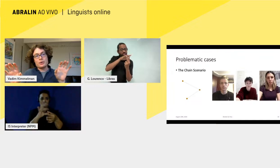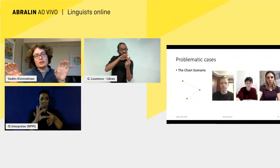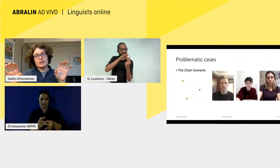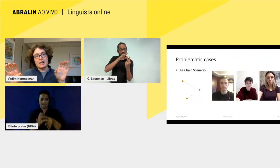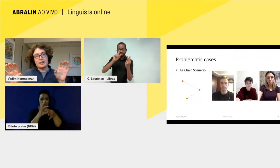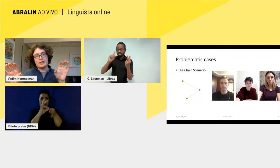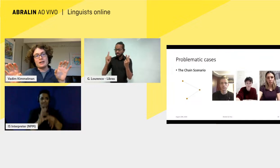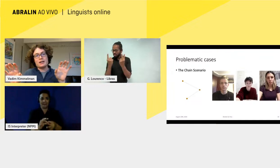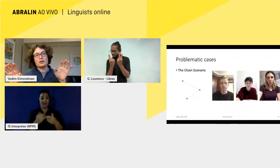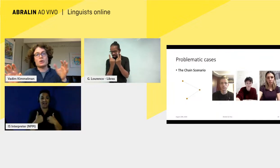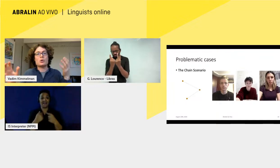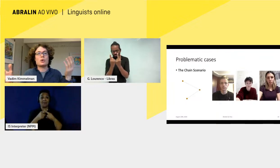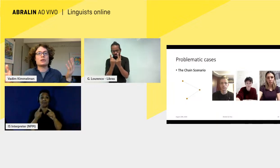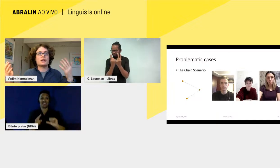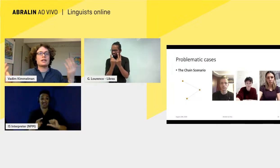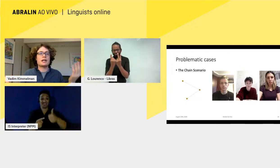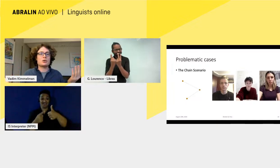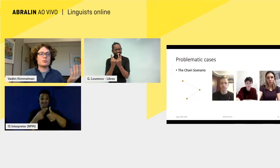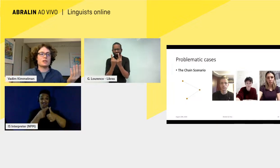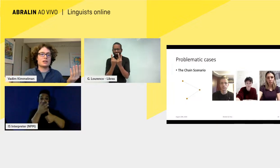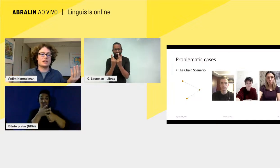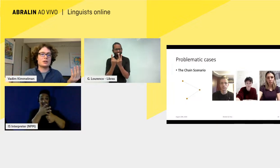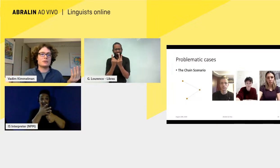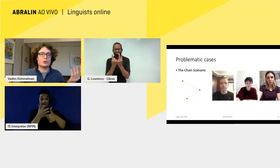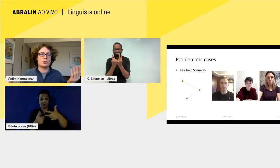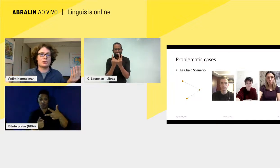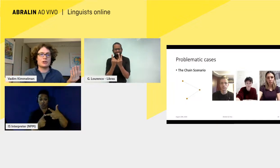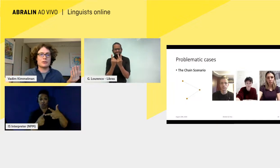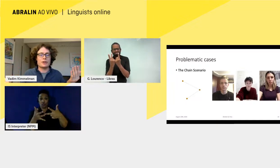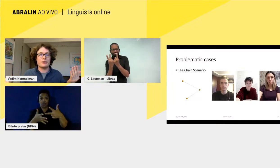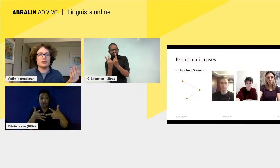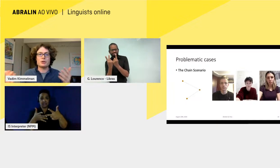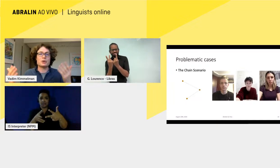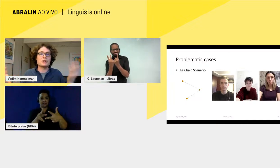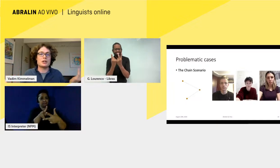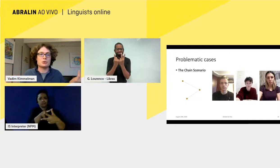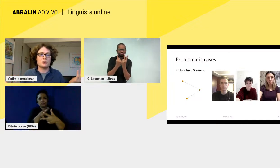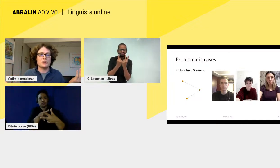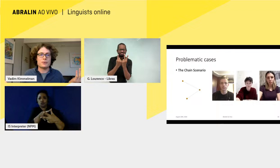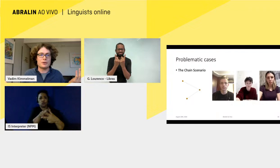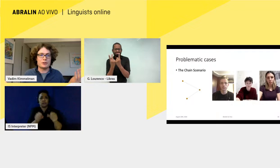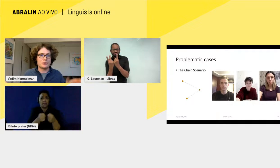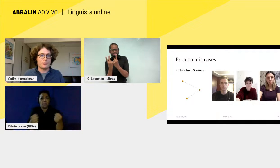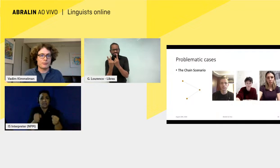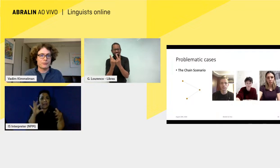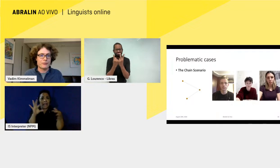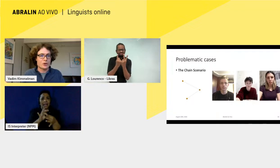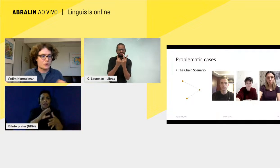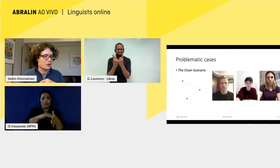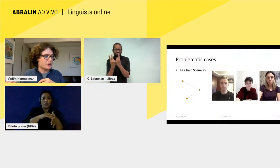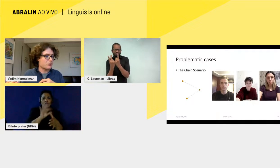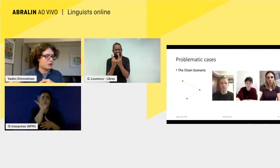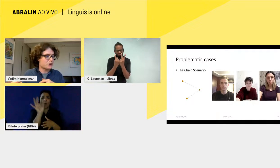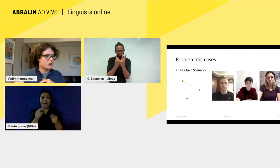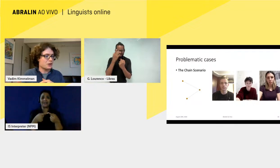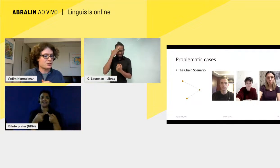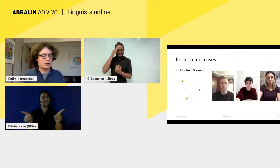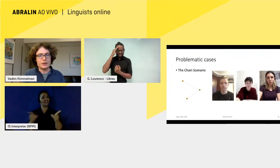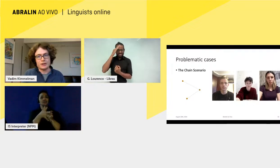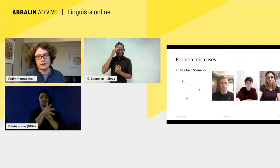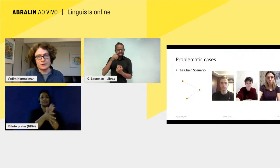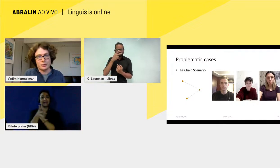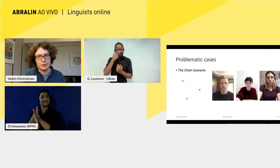first and the third sign no longer cannot be considered phonological variants because they are too different. So let me